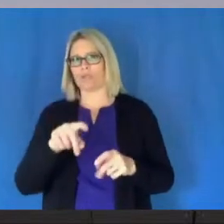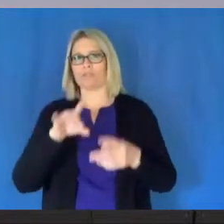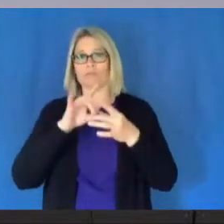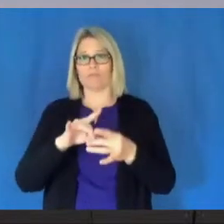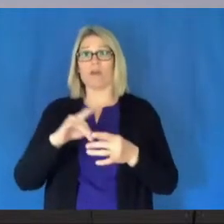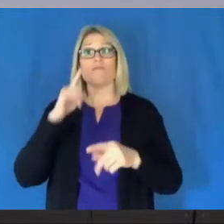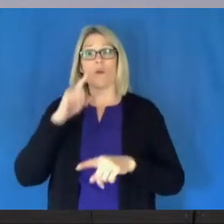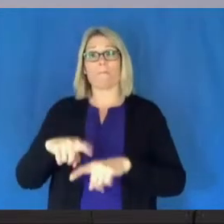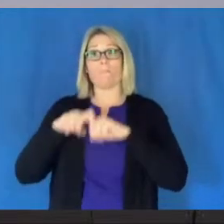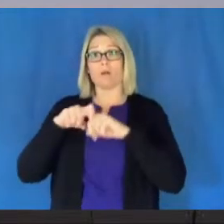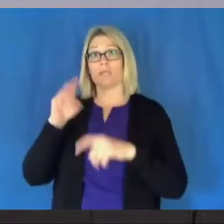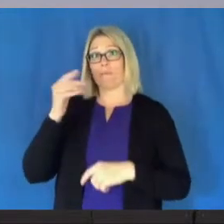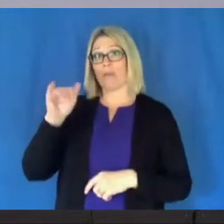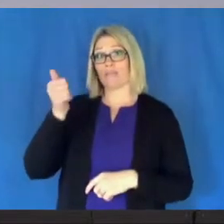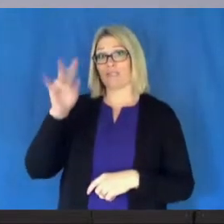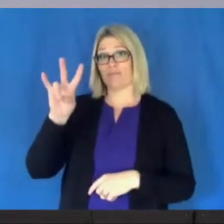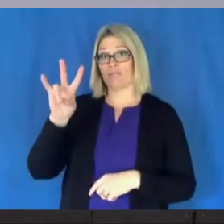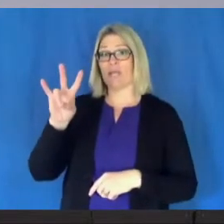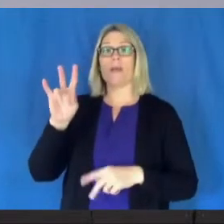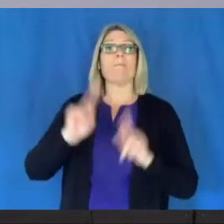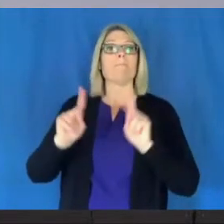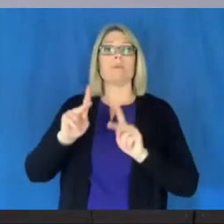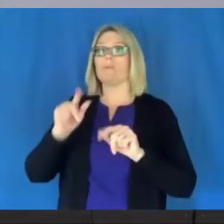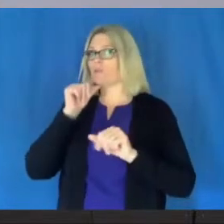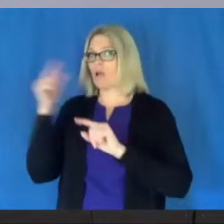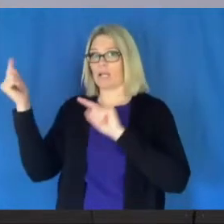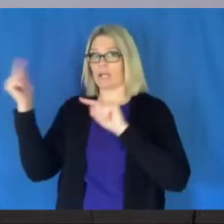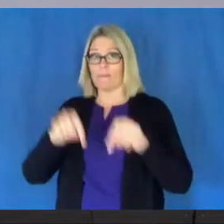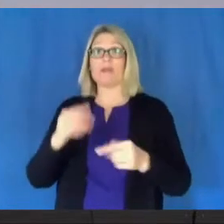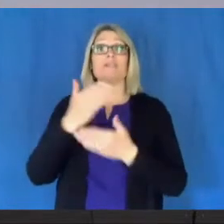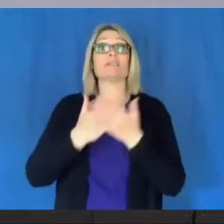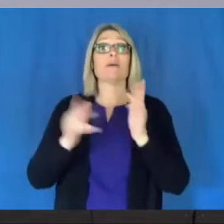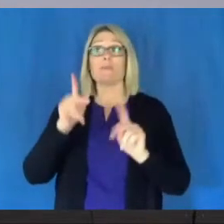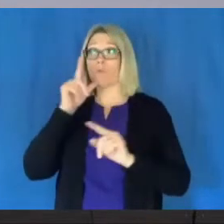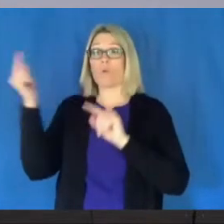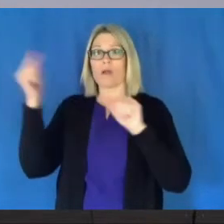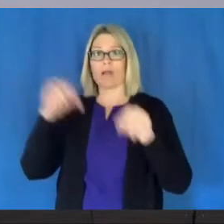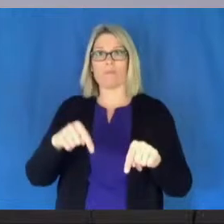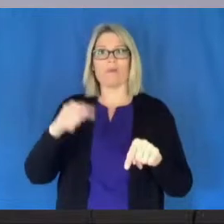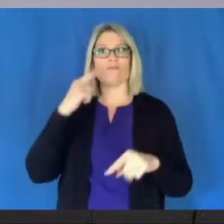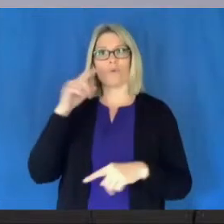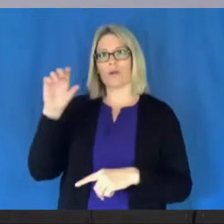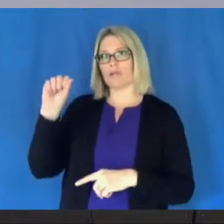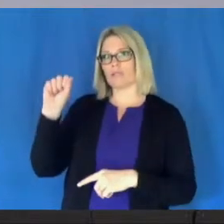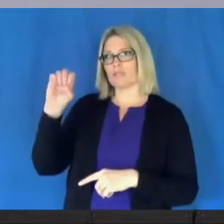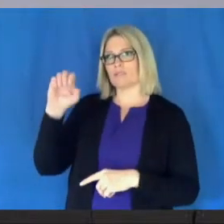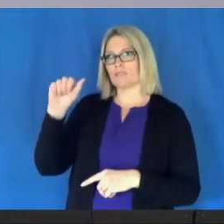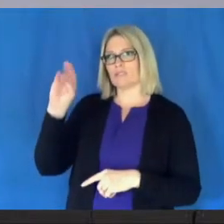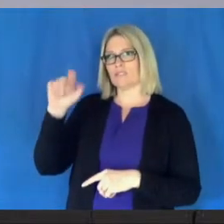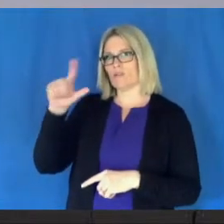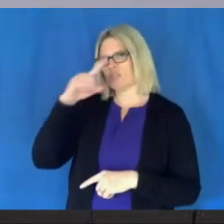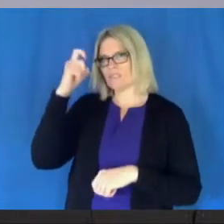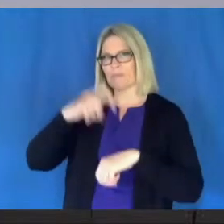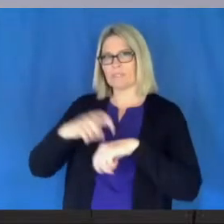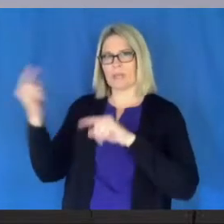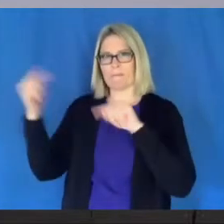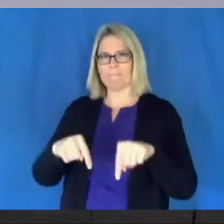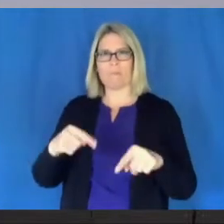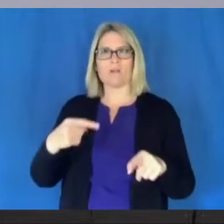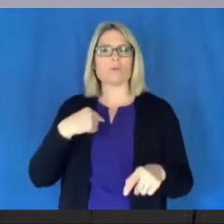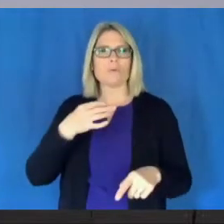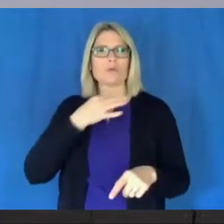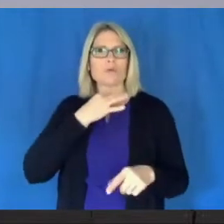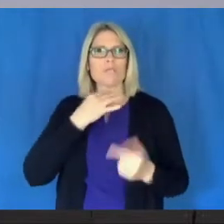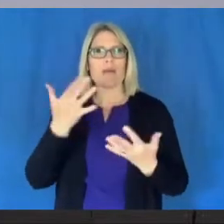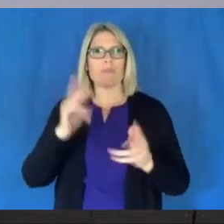May 17th. So we do know that some have already arrived, and many are now applying. What are the latest numbers on how many are already here,